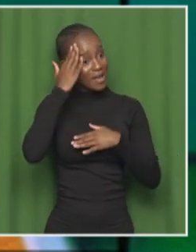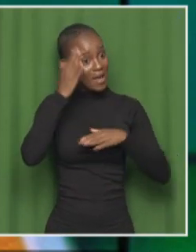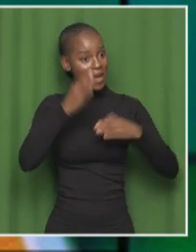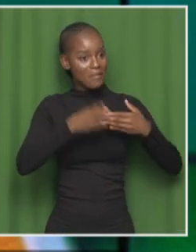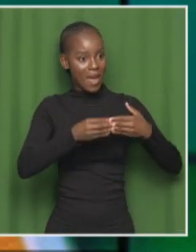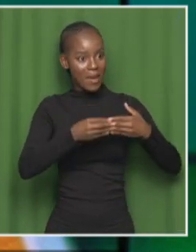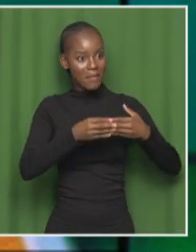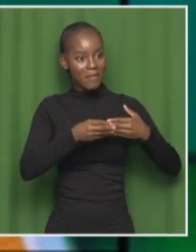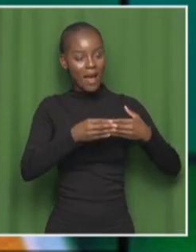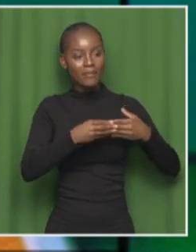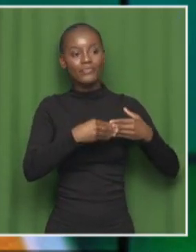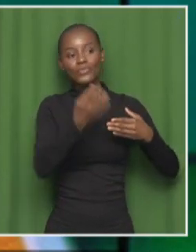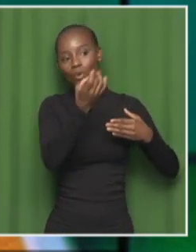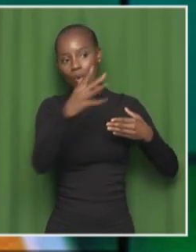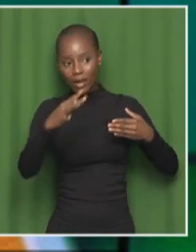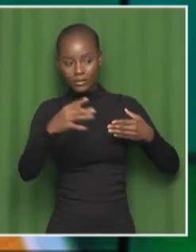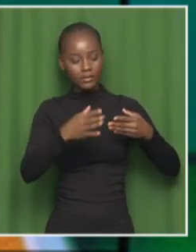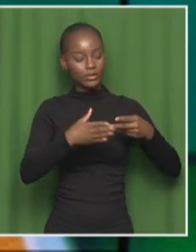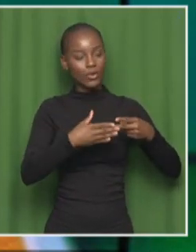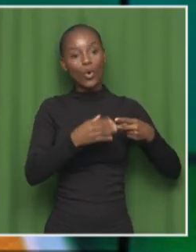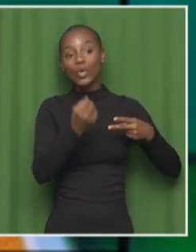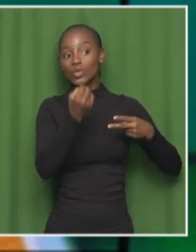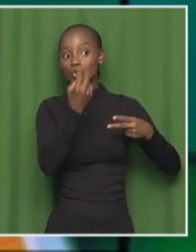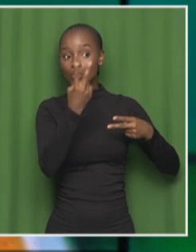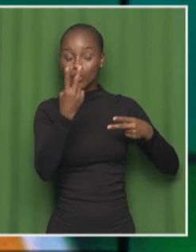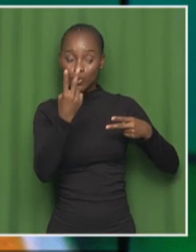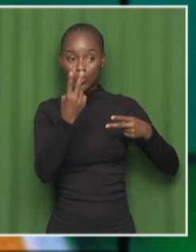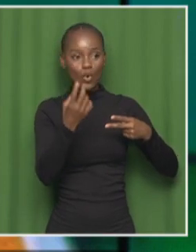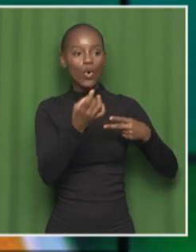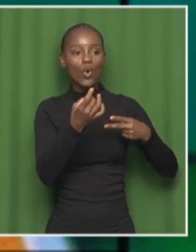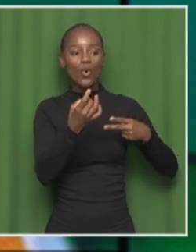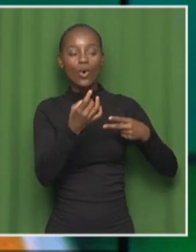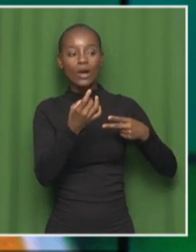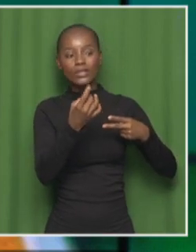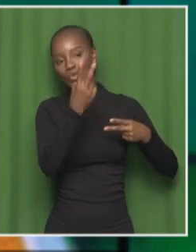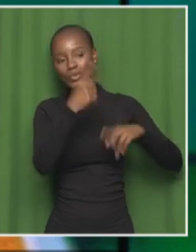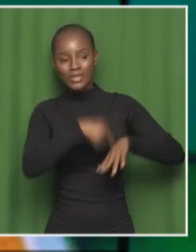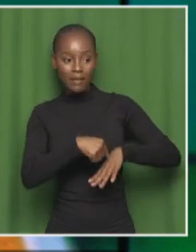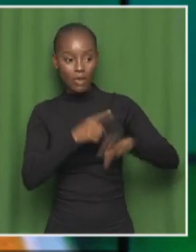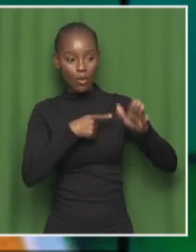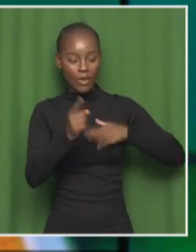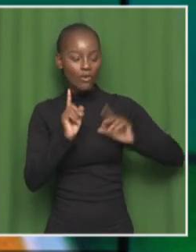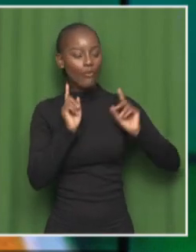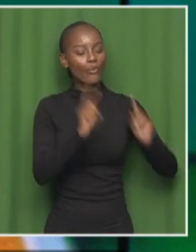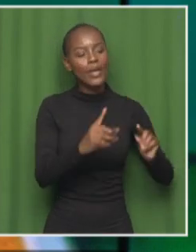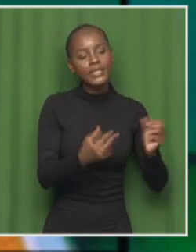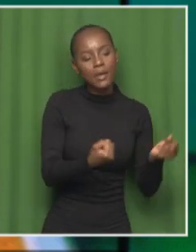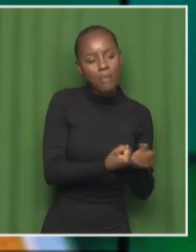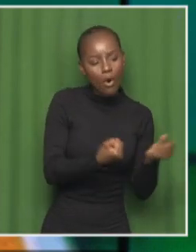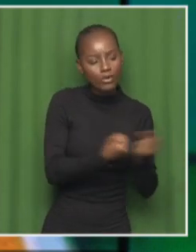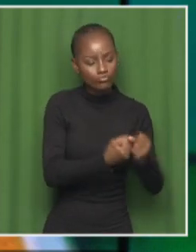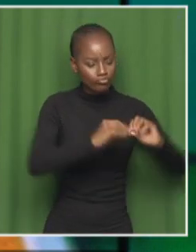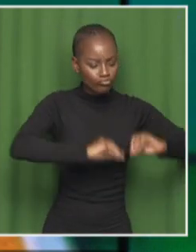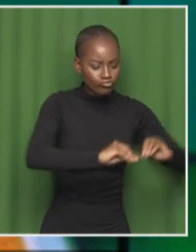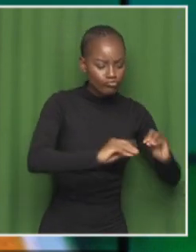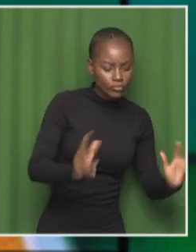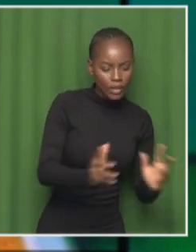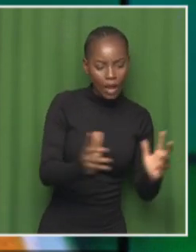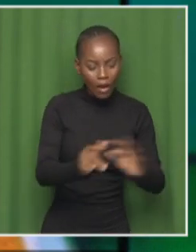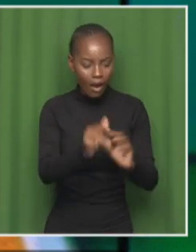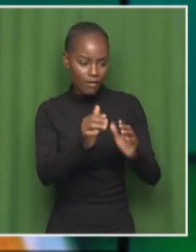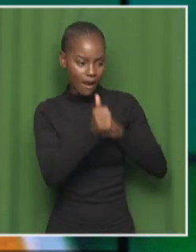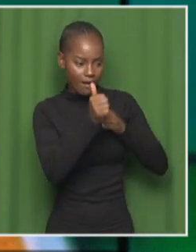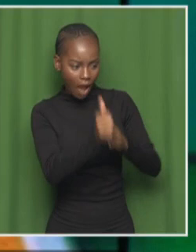weeks, to support them and to teach them as well. So it's really thriving there. So with